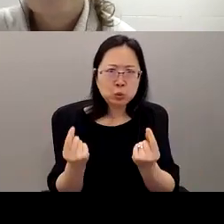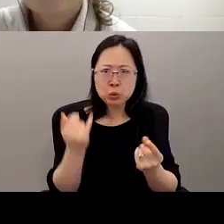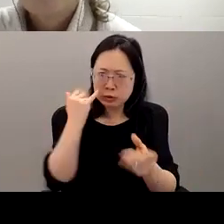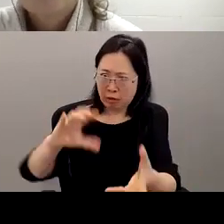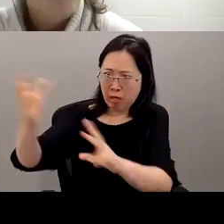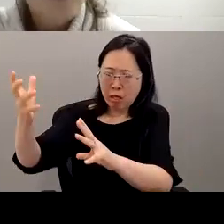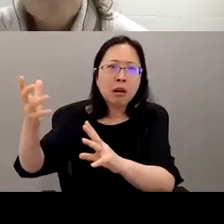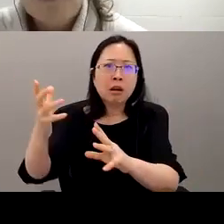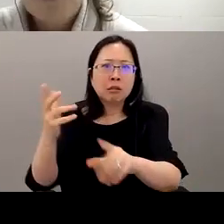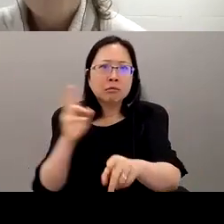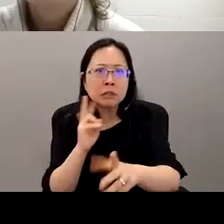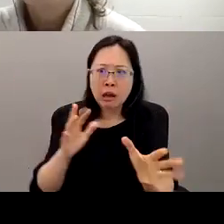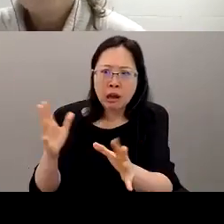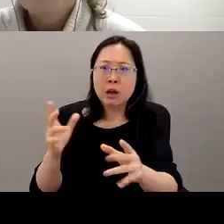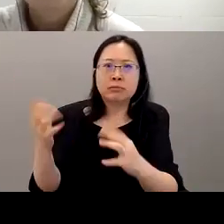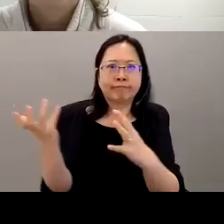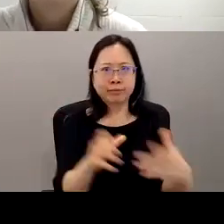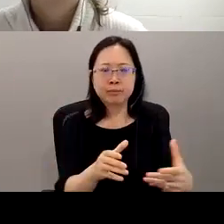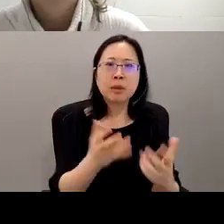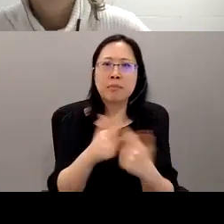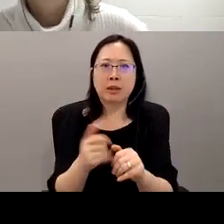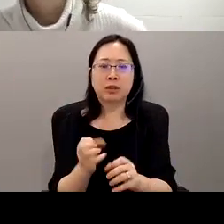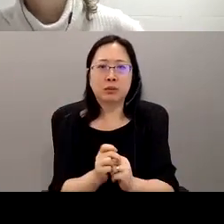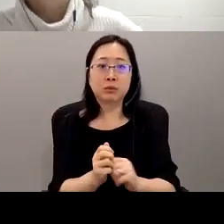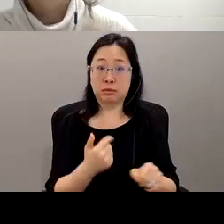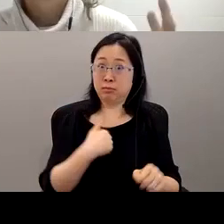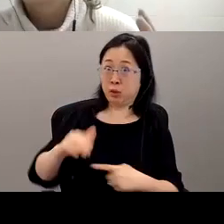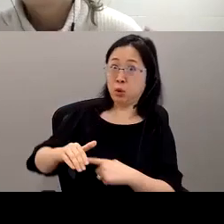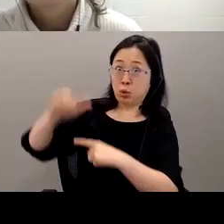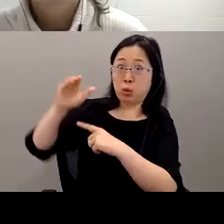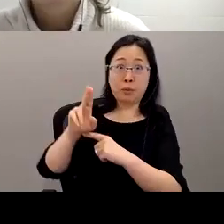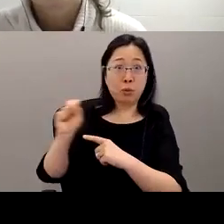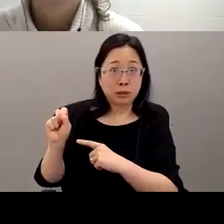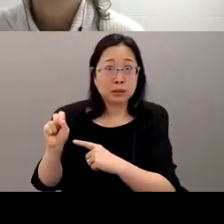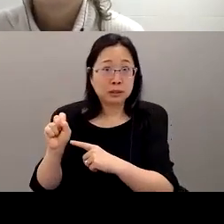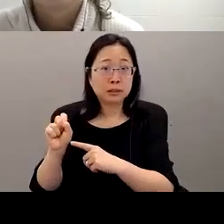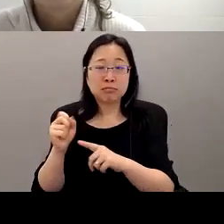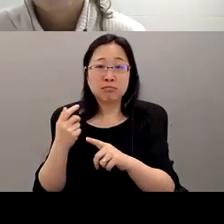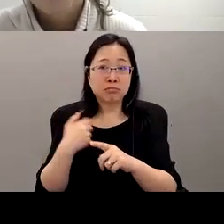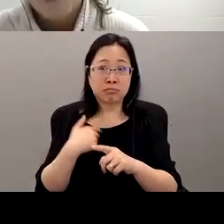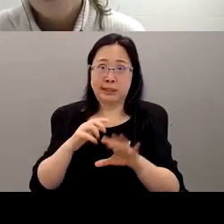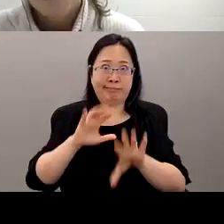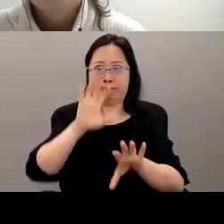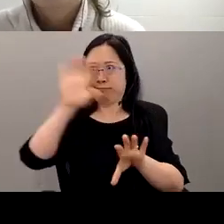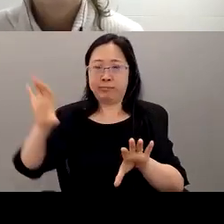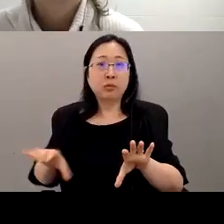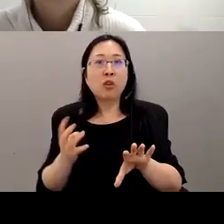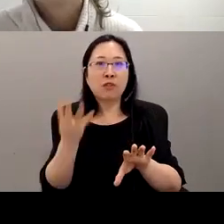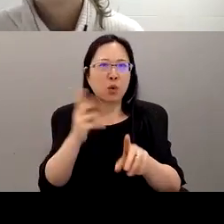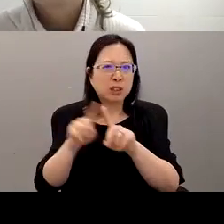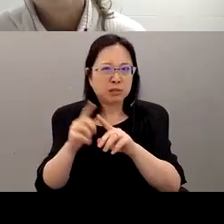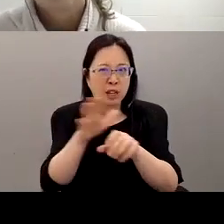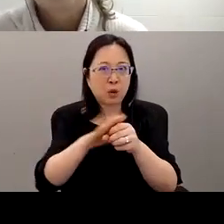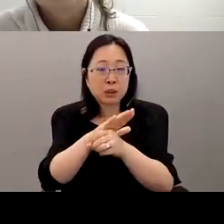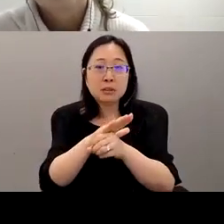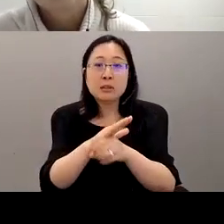countries. I grew up in the United States, and in about the 4 different areas in which I lived in the United States, there was a